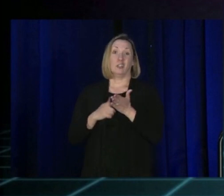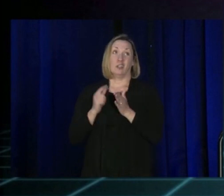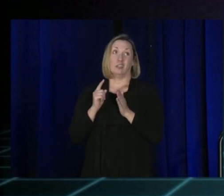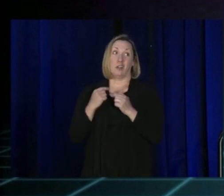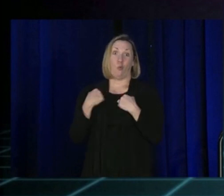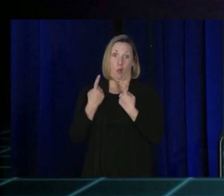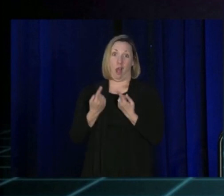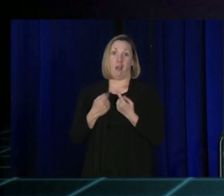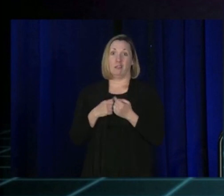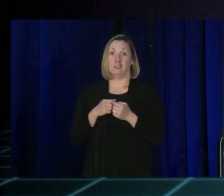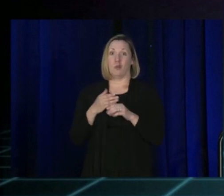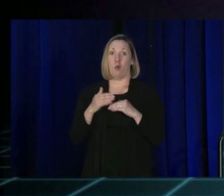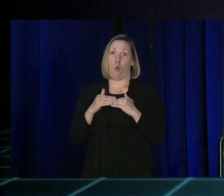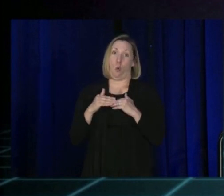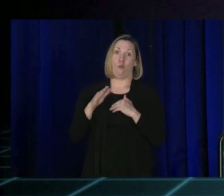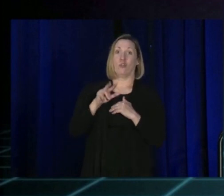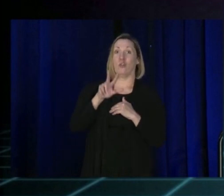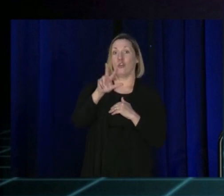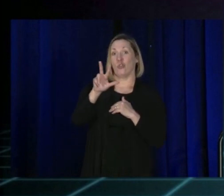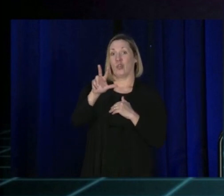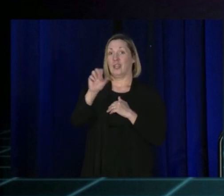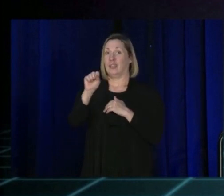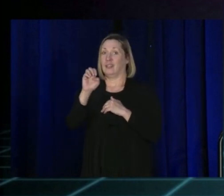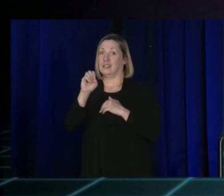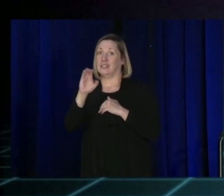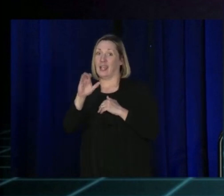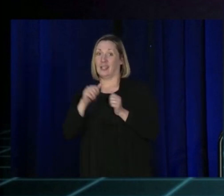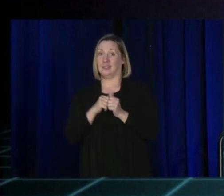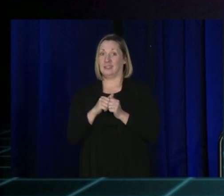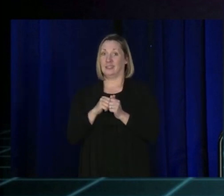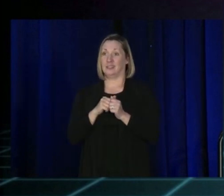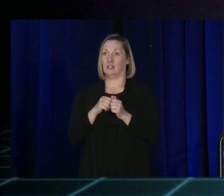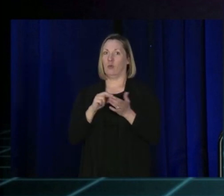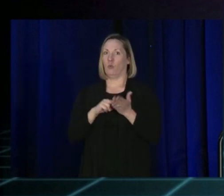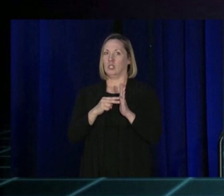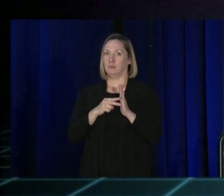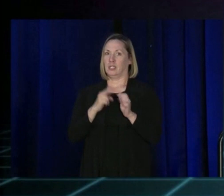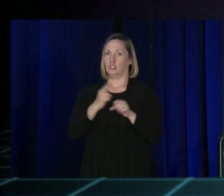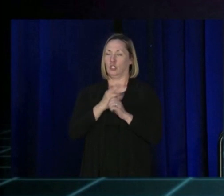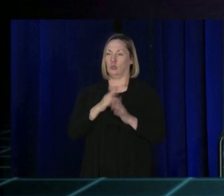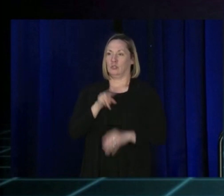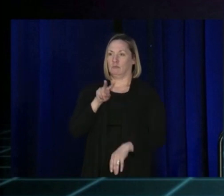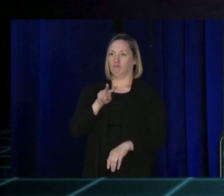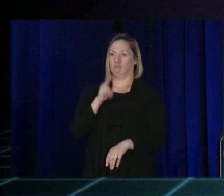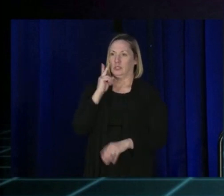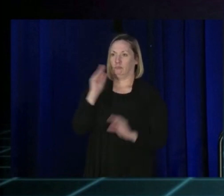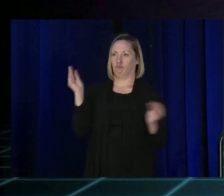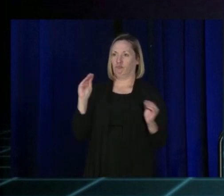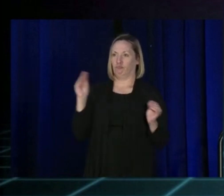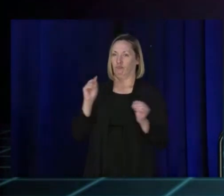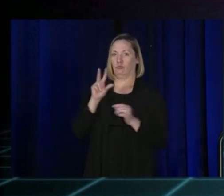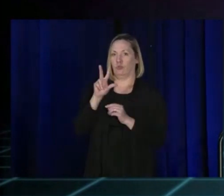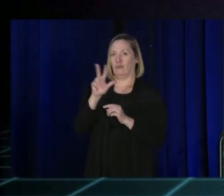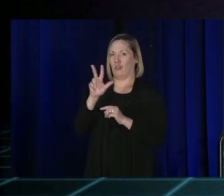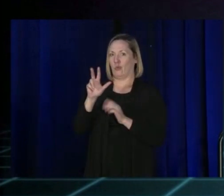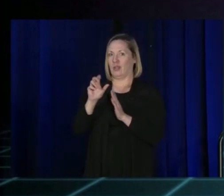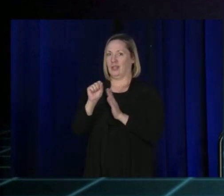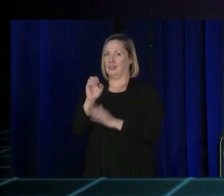it to respond, which means that the user doesn't see anything for 3 seconds, which is not